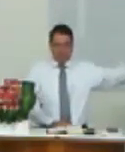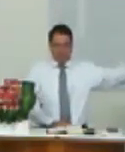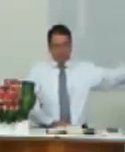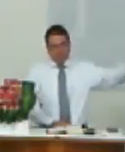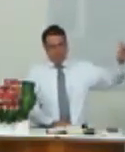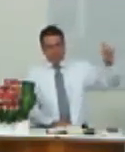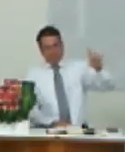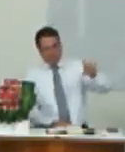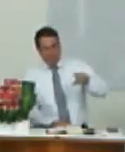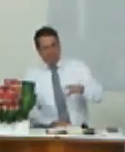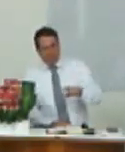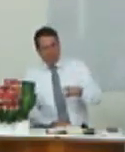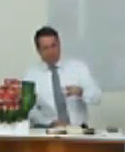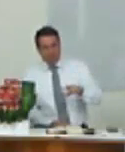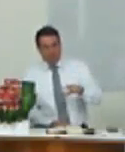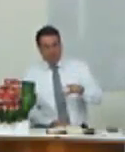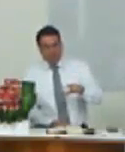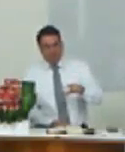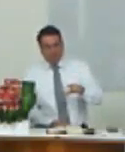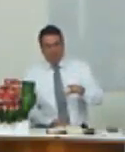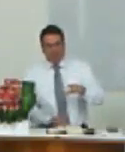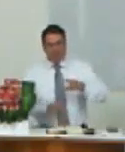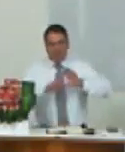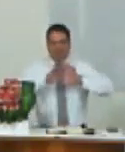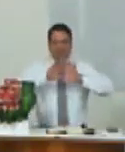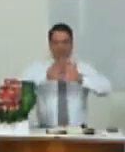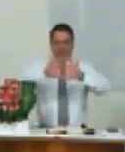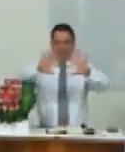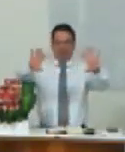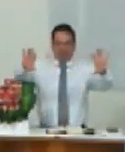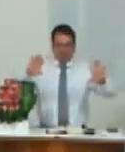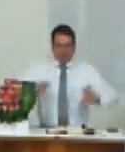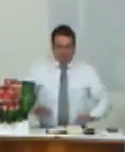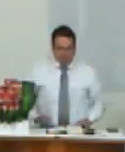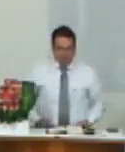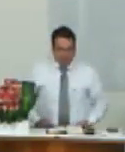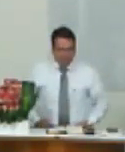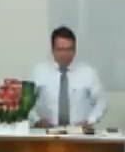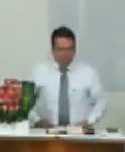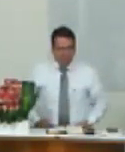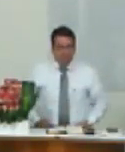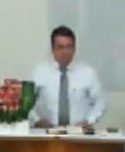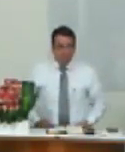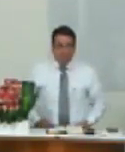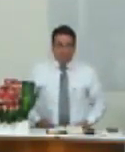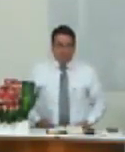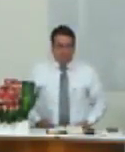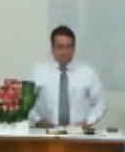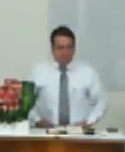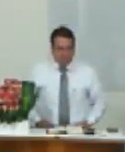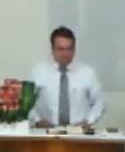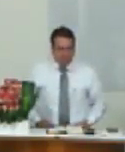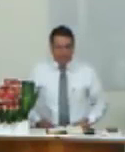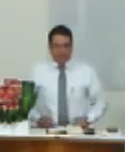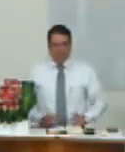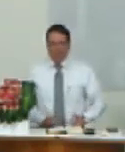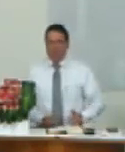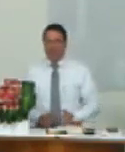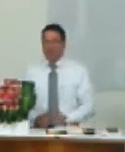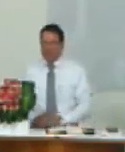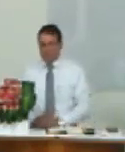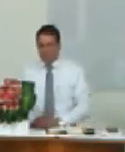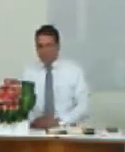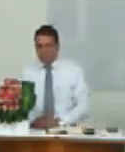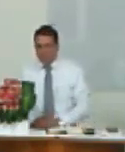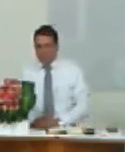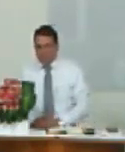upon Israel quando only. Jesus veio, morreu, and when the Lord Jesus came and died, then it was able to reach everybody. So the gospel